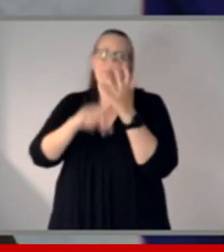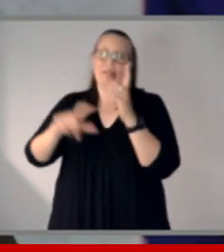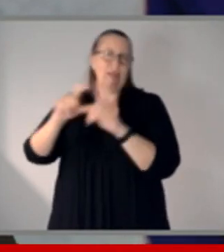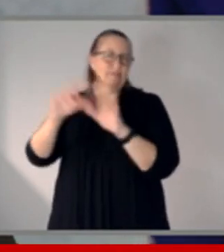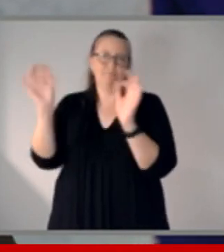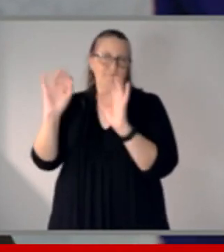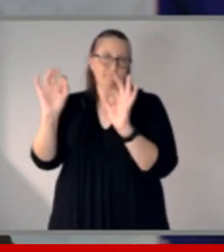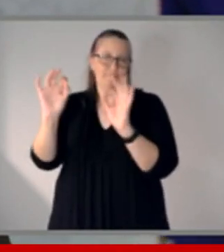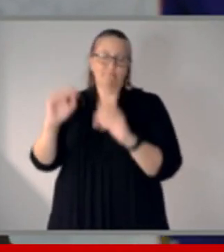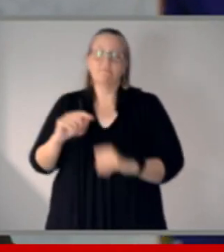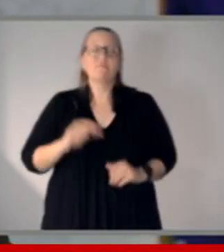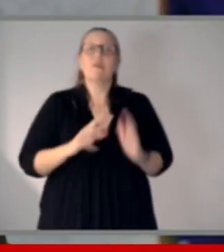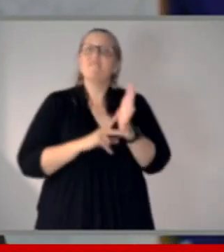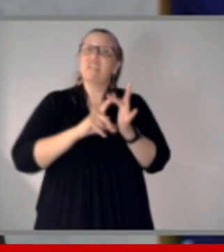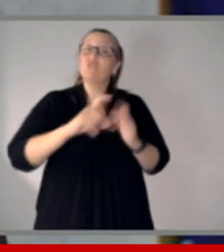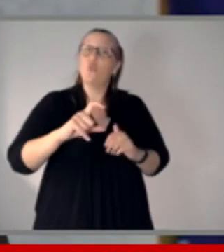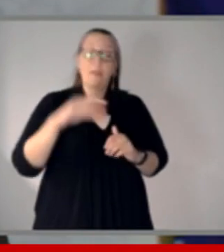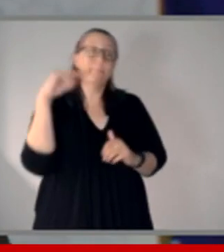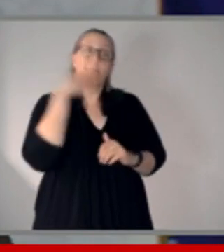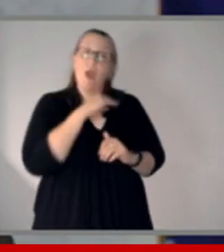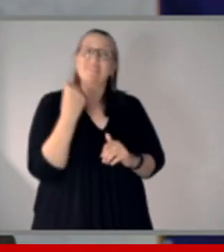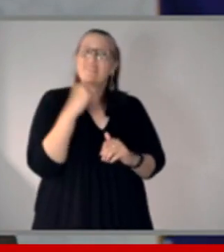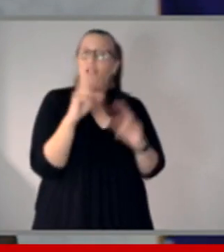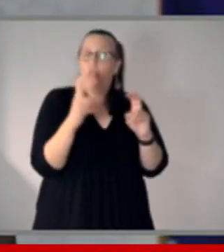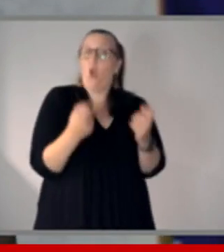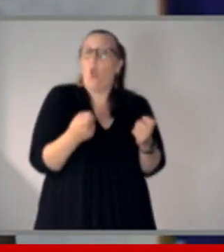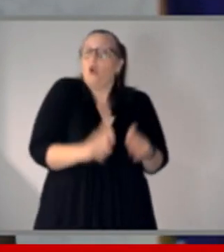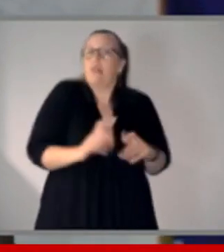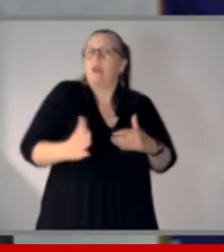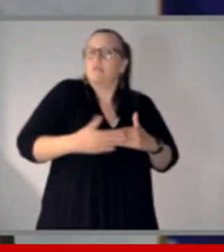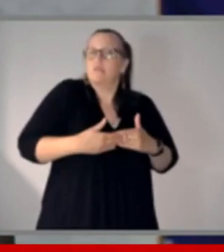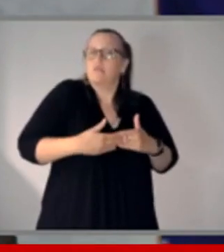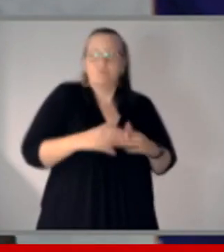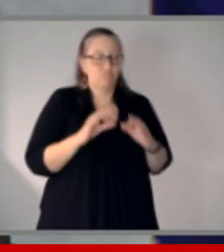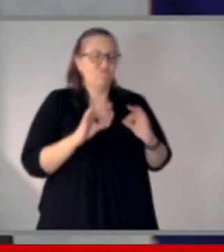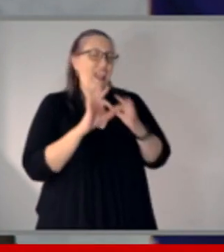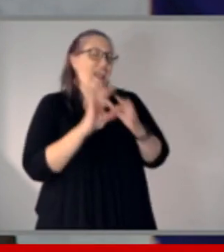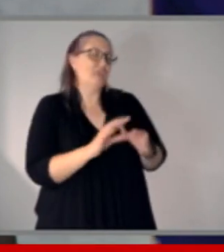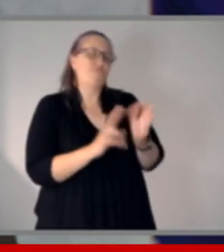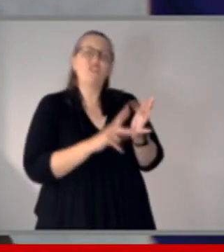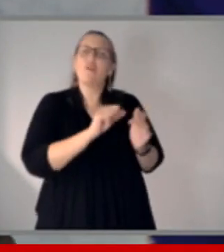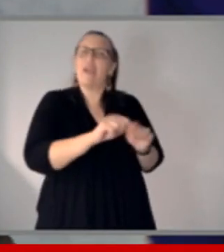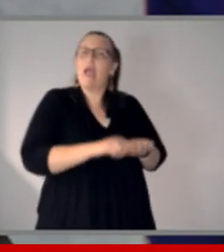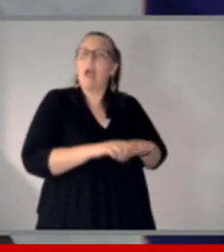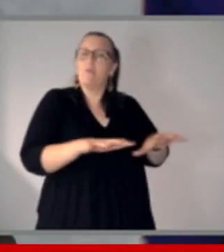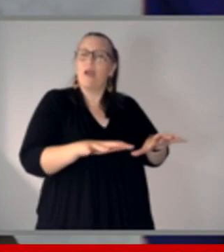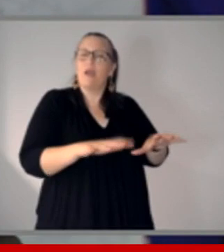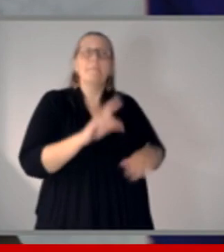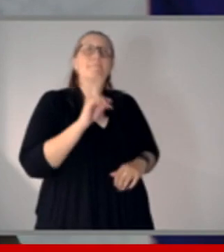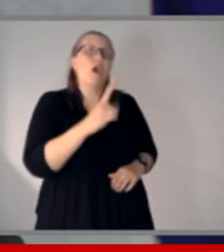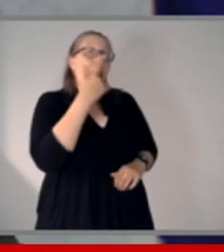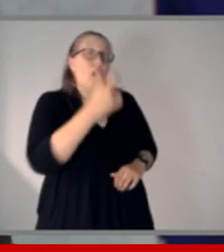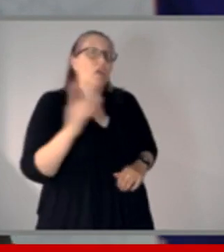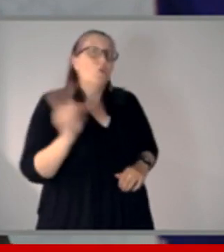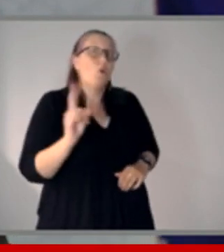Melbourne is still in a lockdown phase in relation to that latest outbreak in Victoria, but again, almost all of the cases that are being